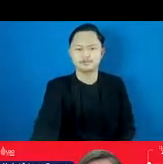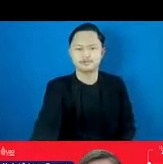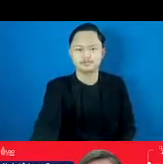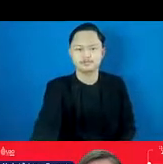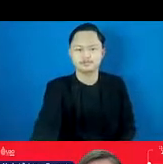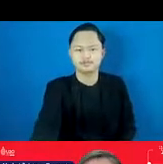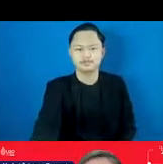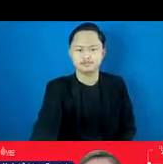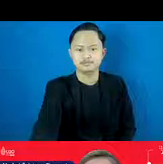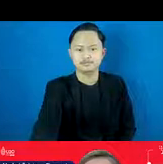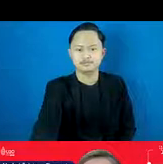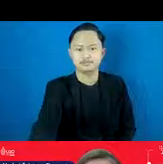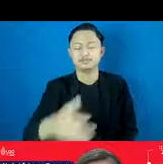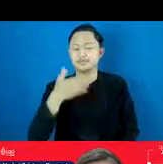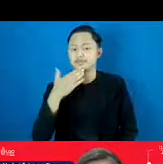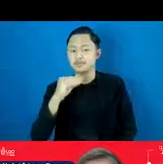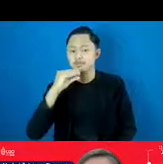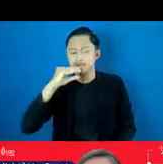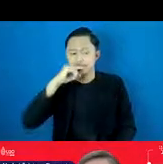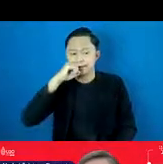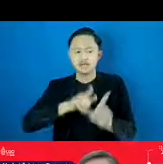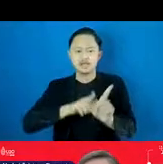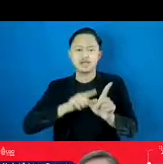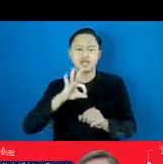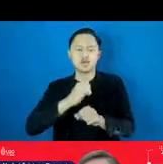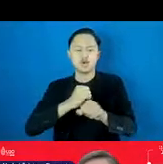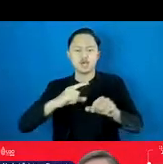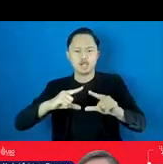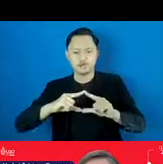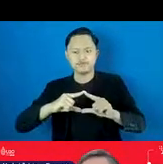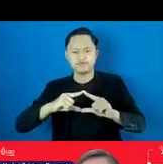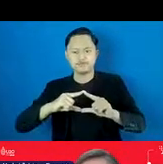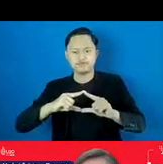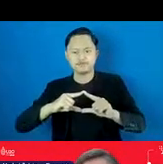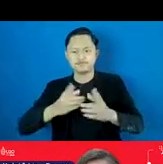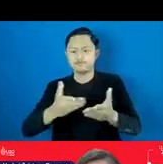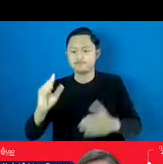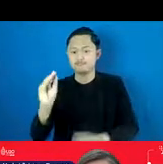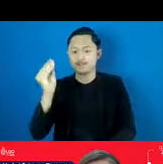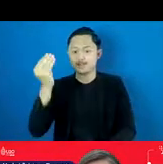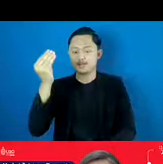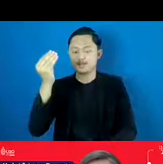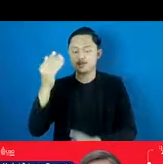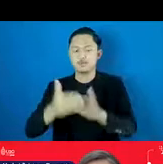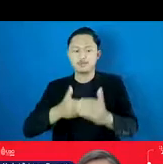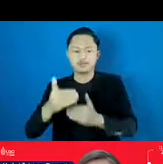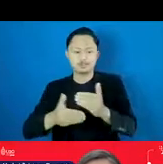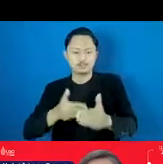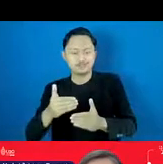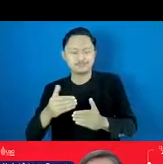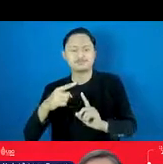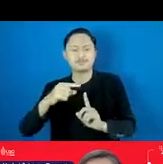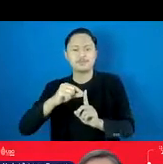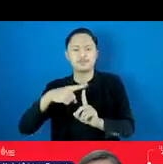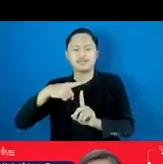and good morning to Mr. Yoga Adiwinarto, the Director of Operations and Safety, TransJakarta,